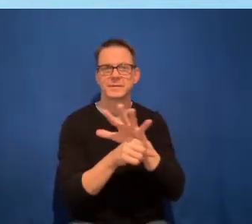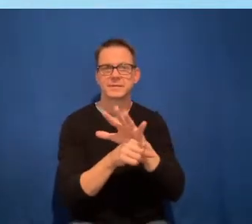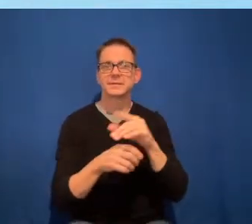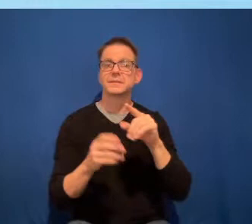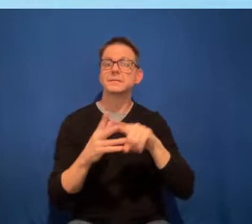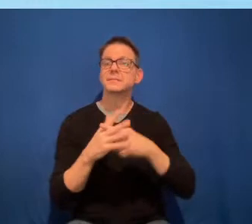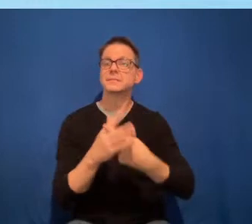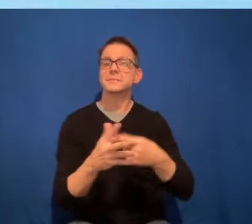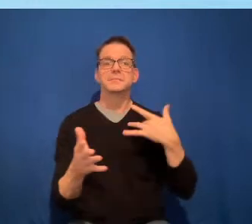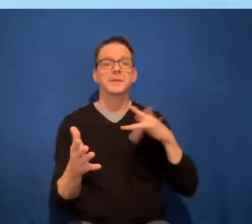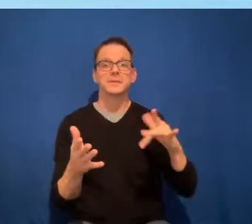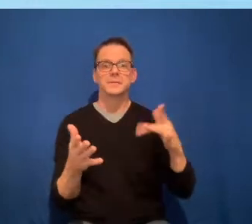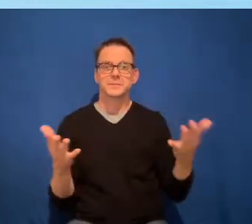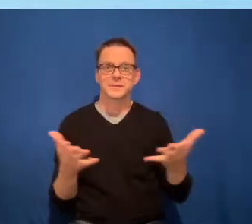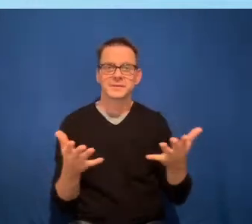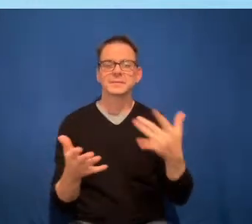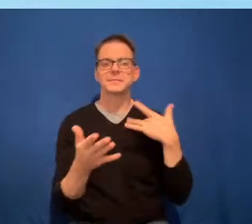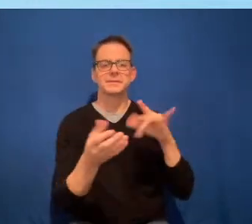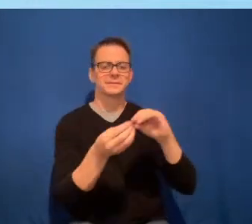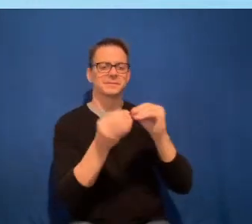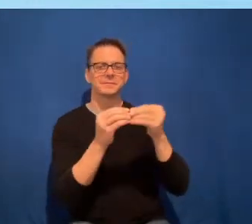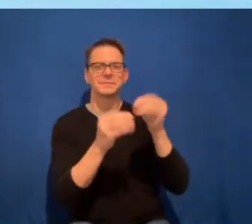COVID-19 situation in our province.